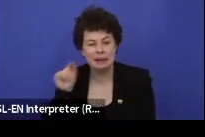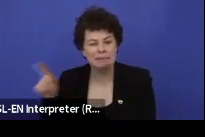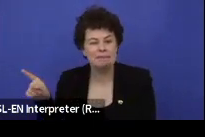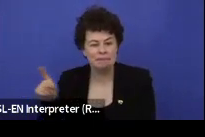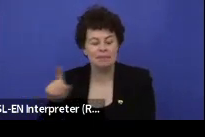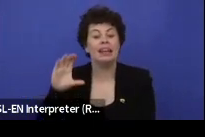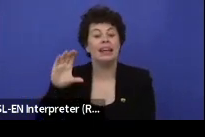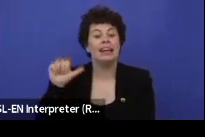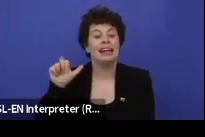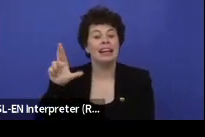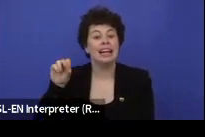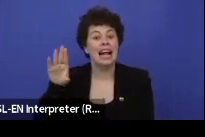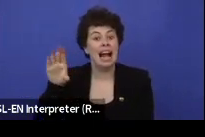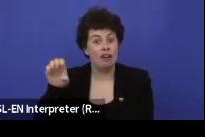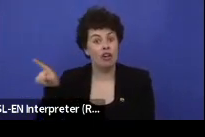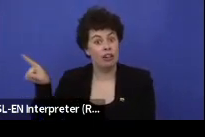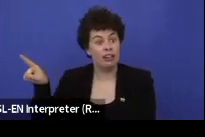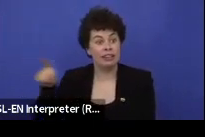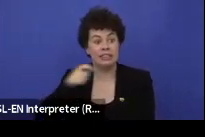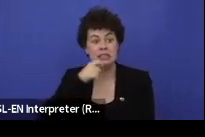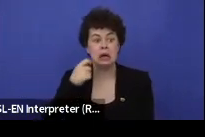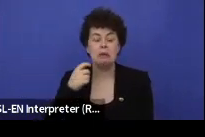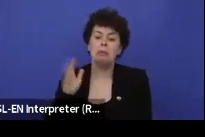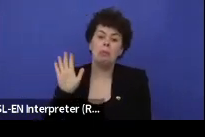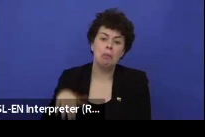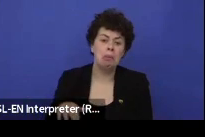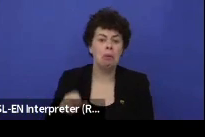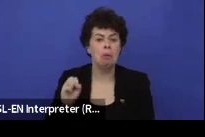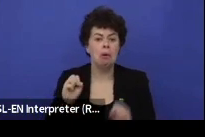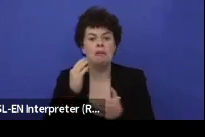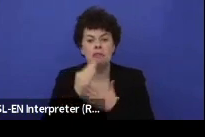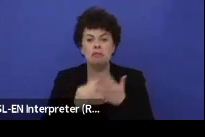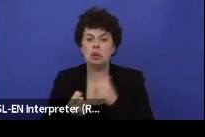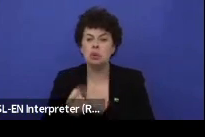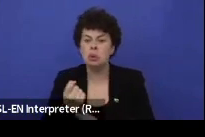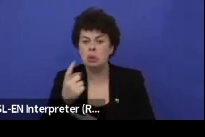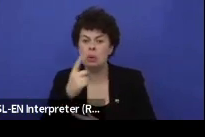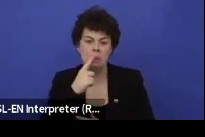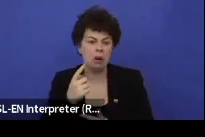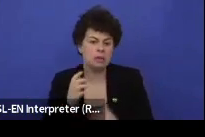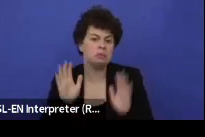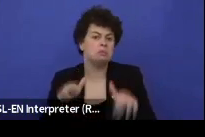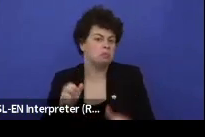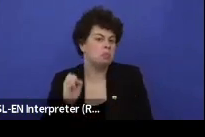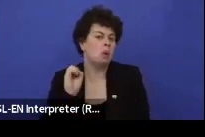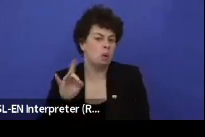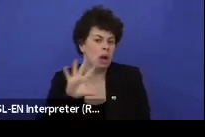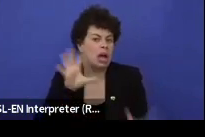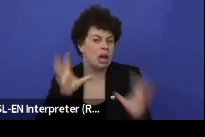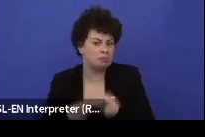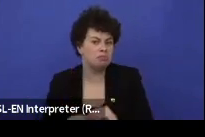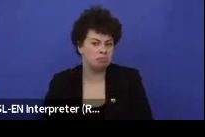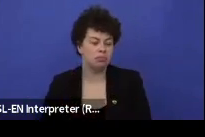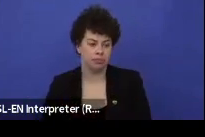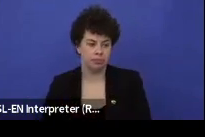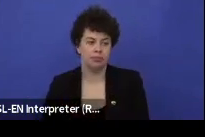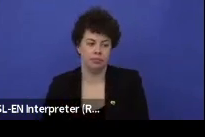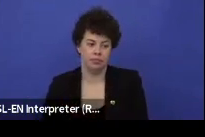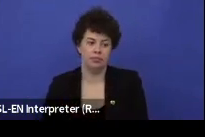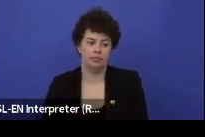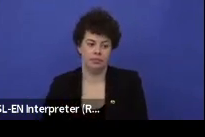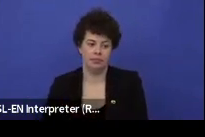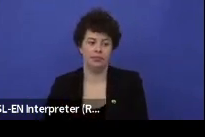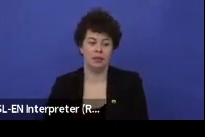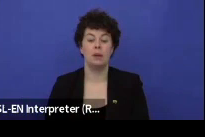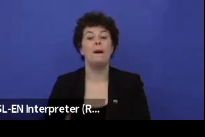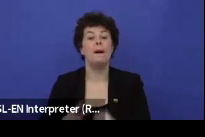said, wasn't massively tricky, there were a few issues, but nothing too bad. The majority, though,